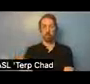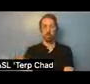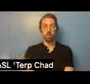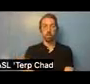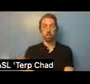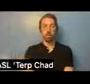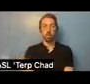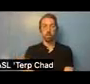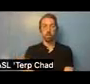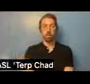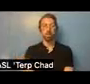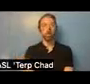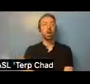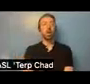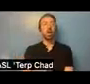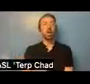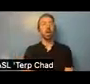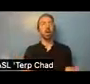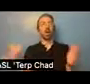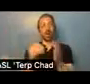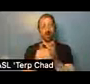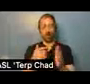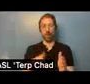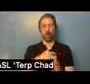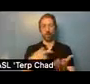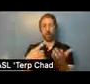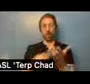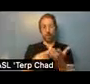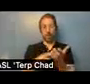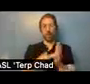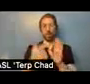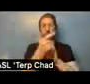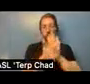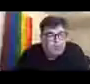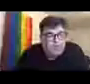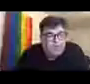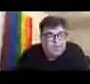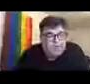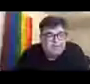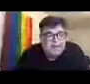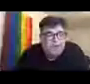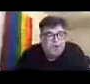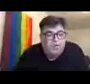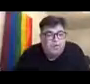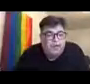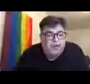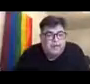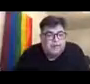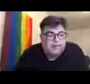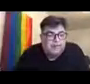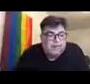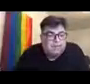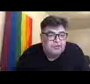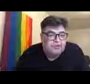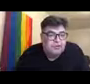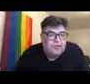Once again, we talk about the law, the reality and strategies. So, uh, permanent supportive housing tenants have all the same rights